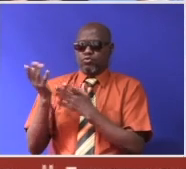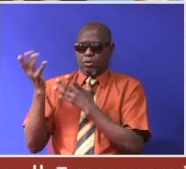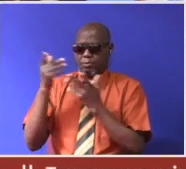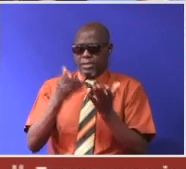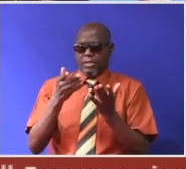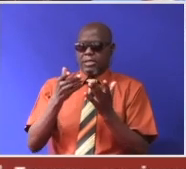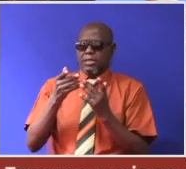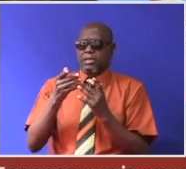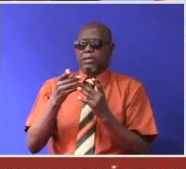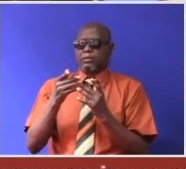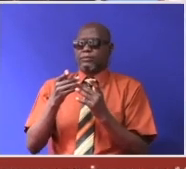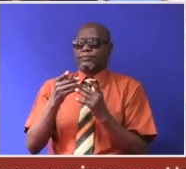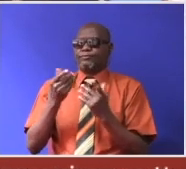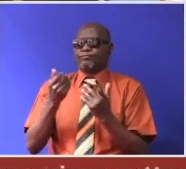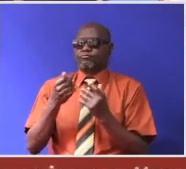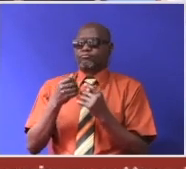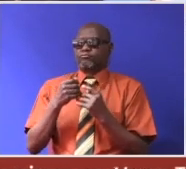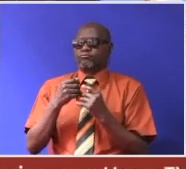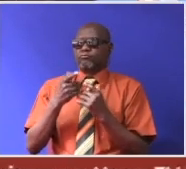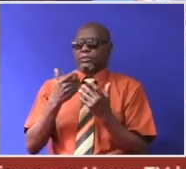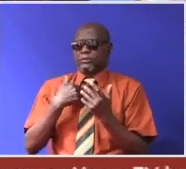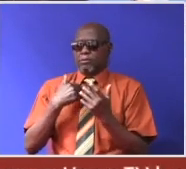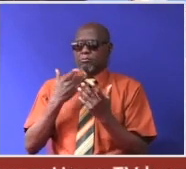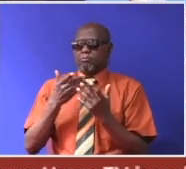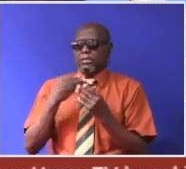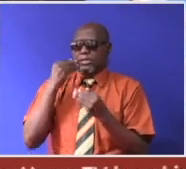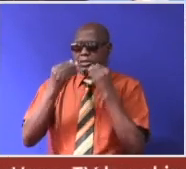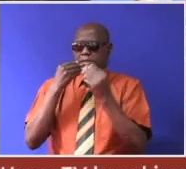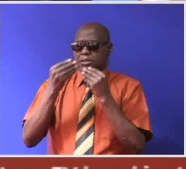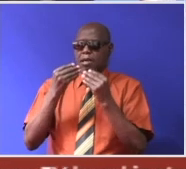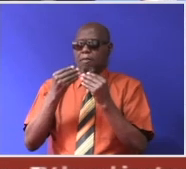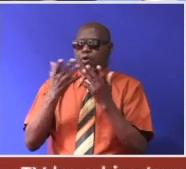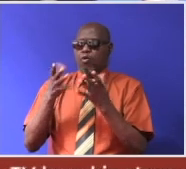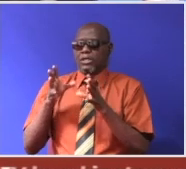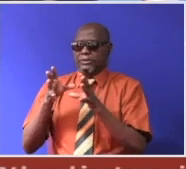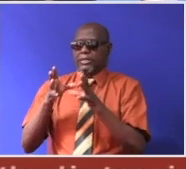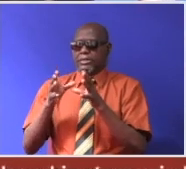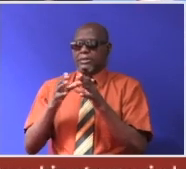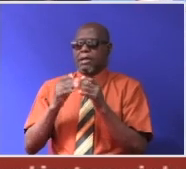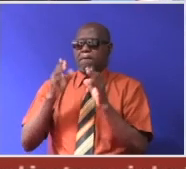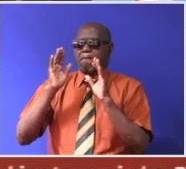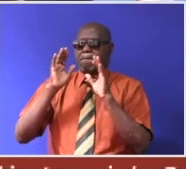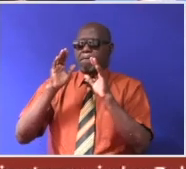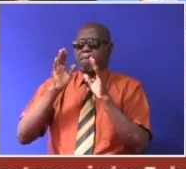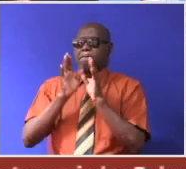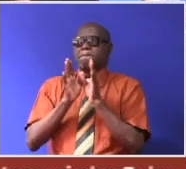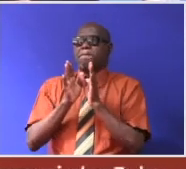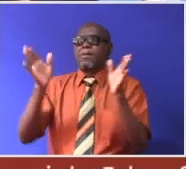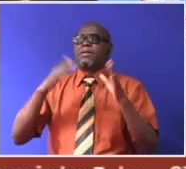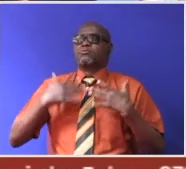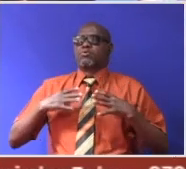intimidate, or incite the public against each other. And I have left very firm and